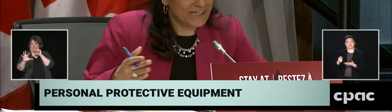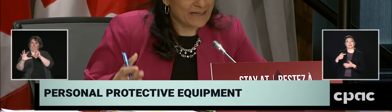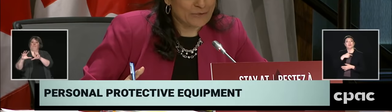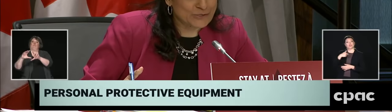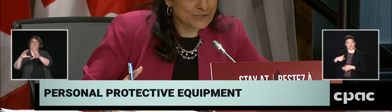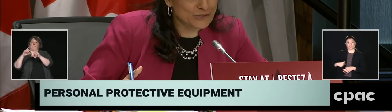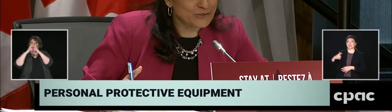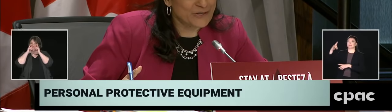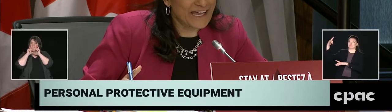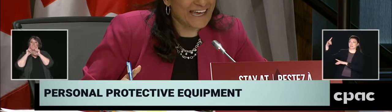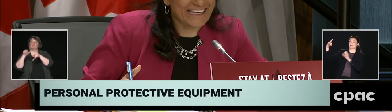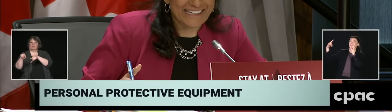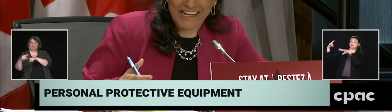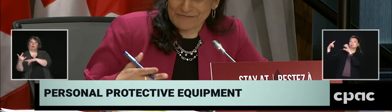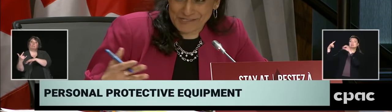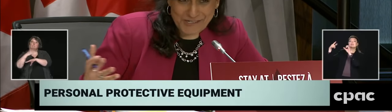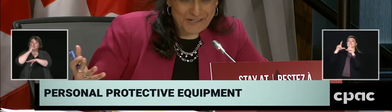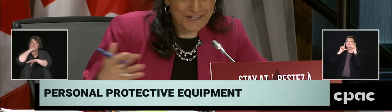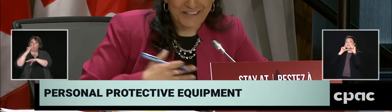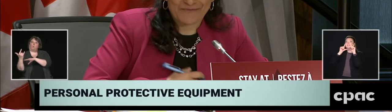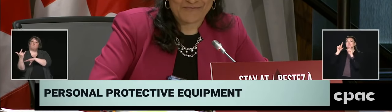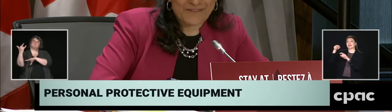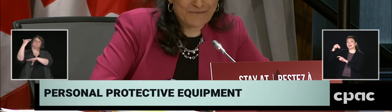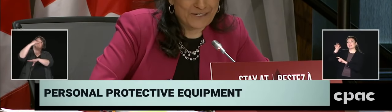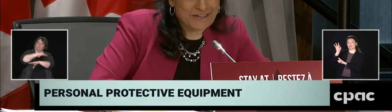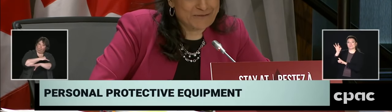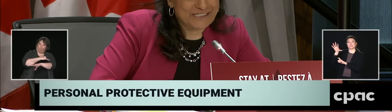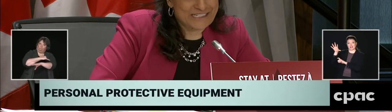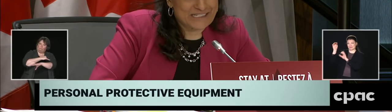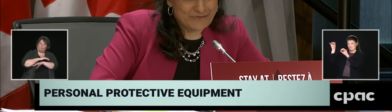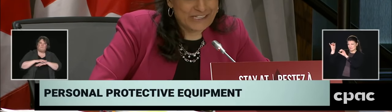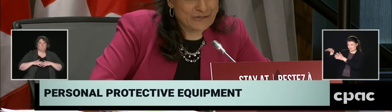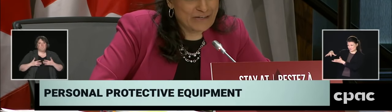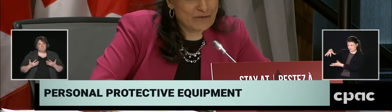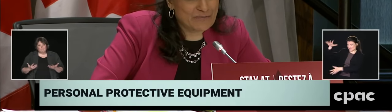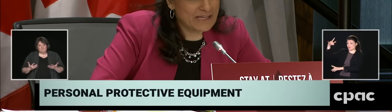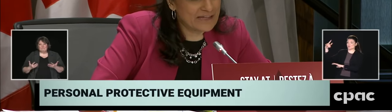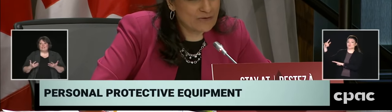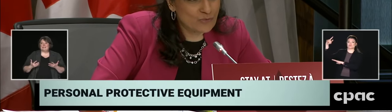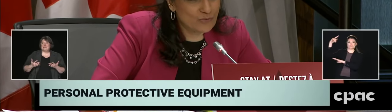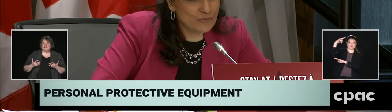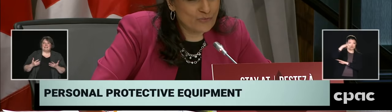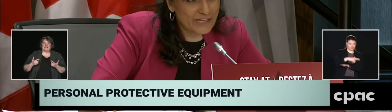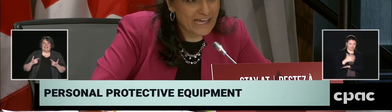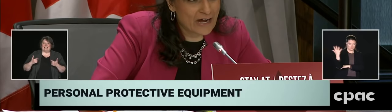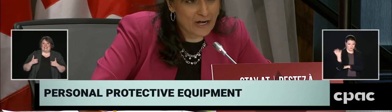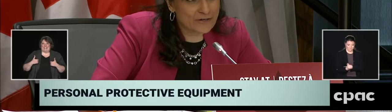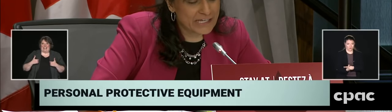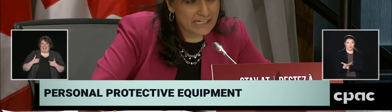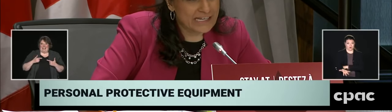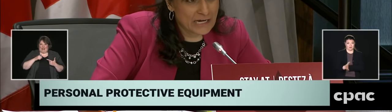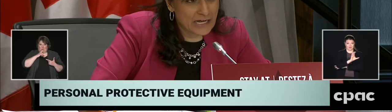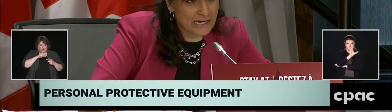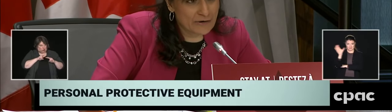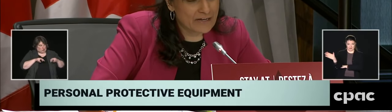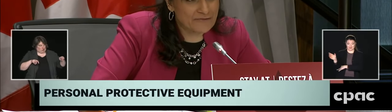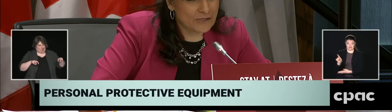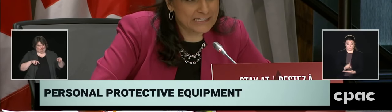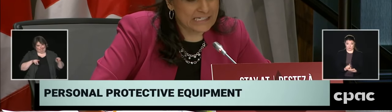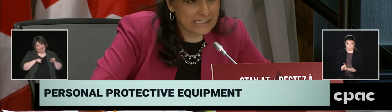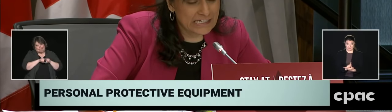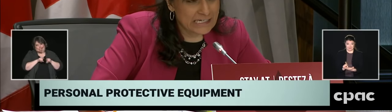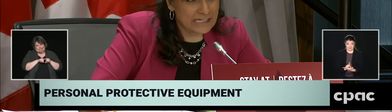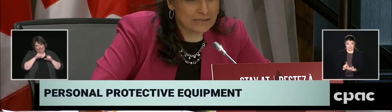won't be able to, and I'm sure people here will agree with me that we are in an era